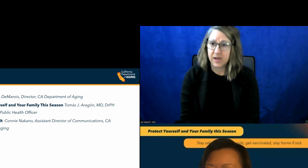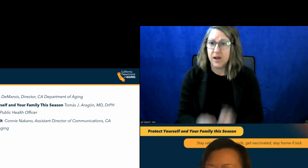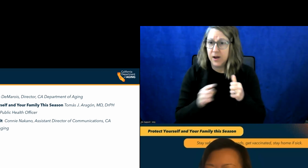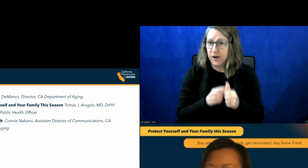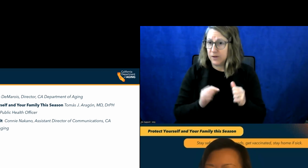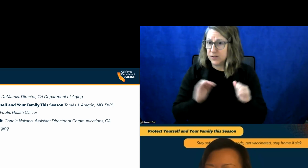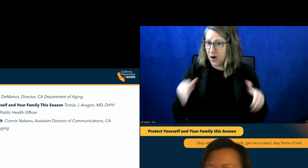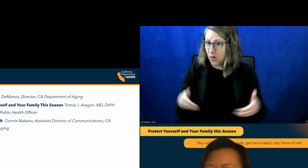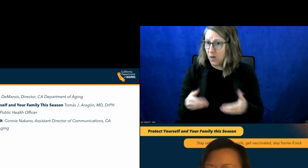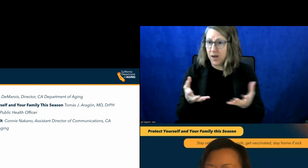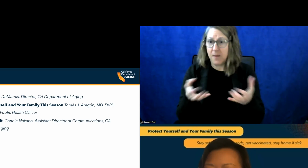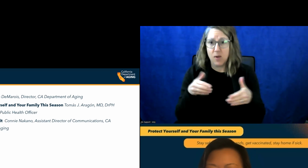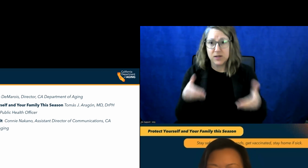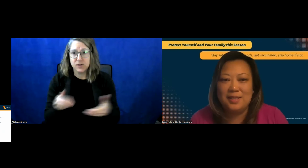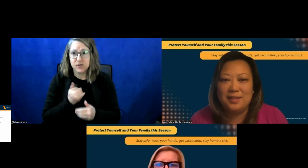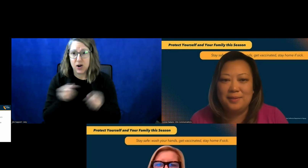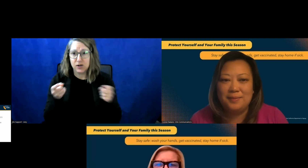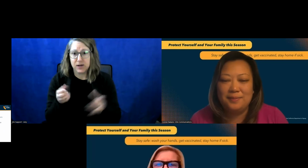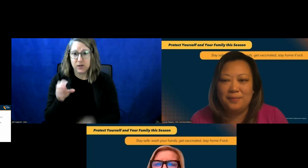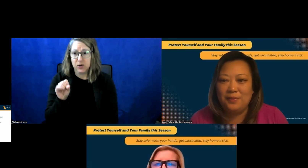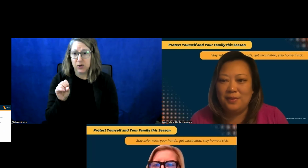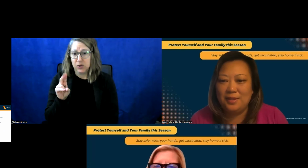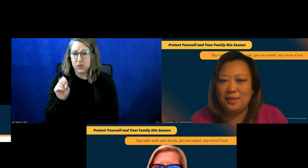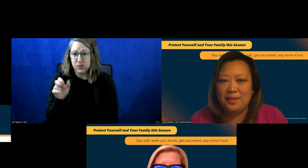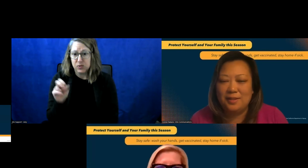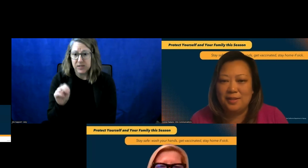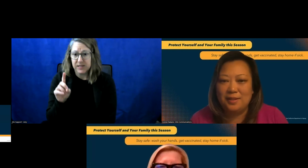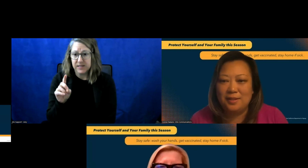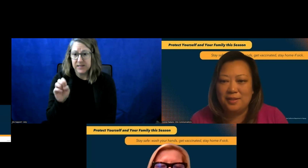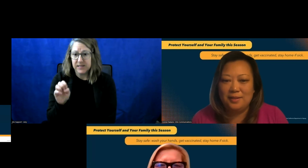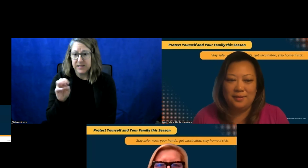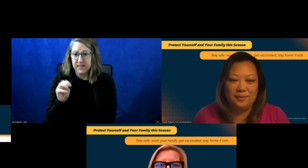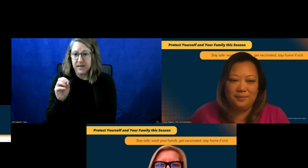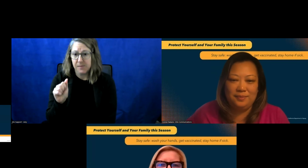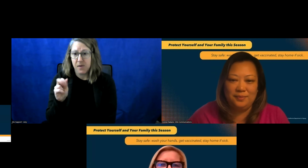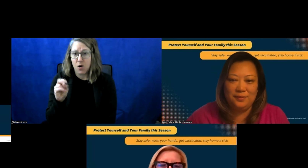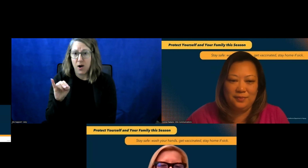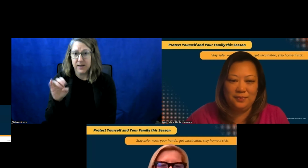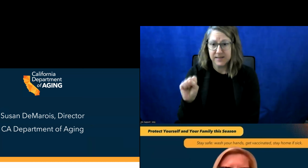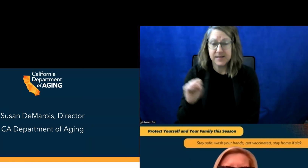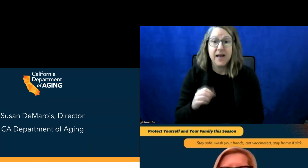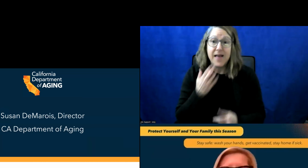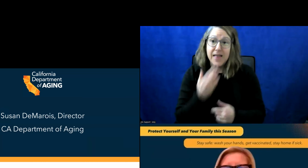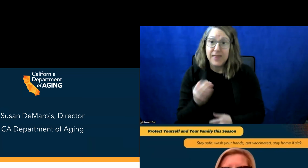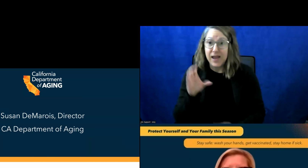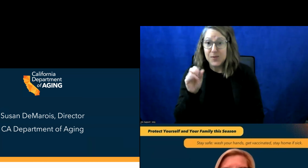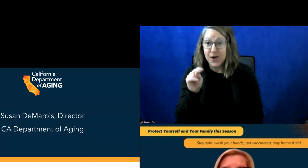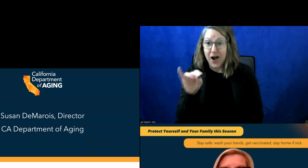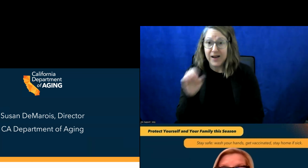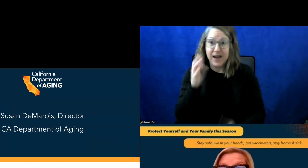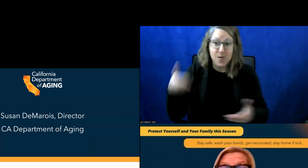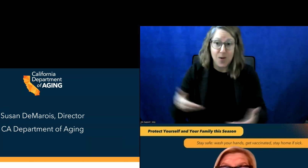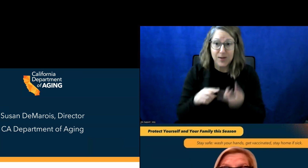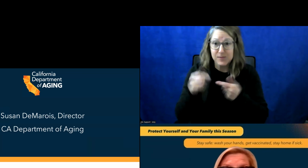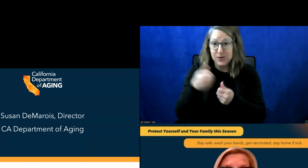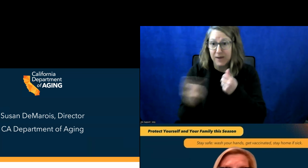like to introduce our director, Susan DeMorris. Thank you, Connie, and good morning and welcome to everyone who's joining us